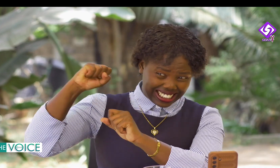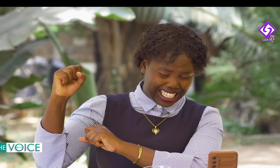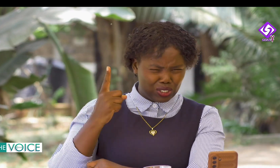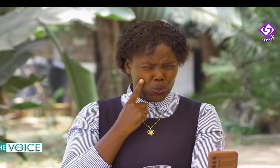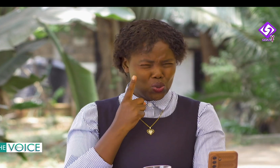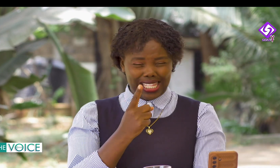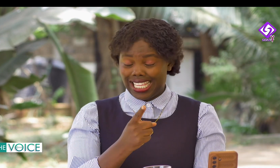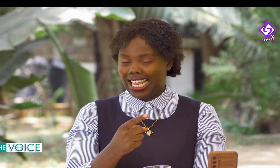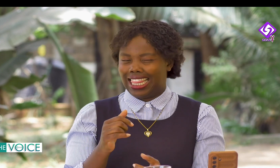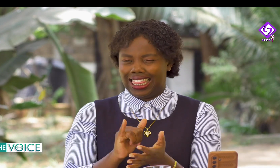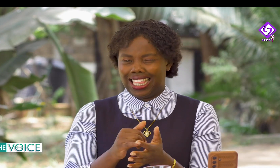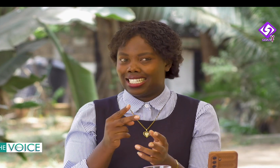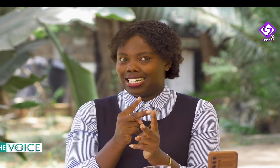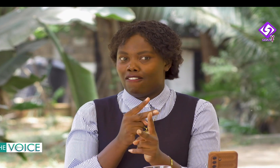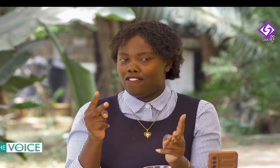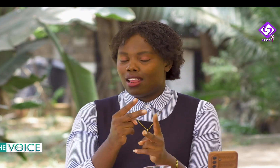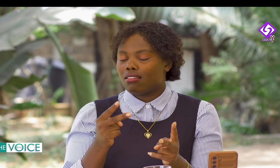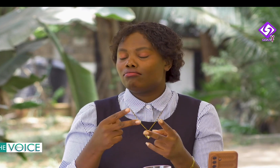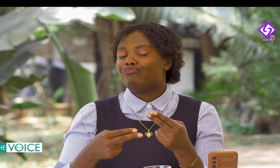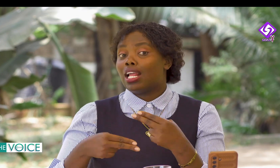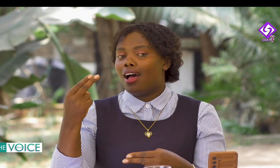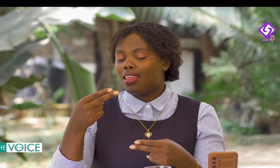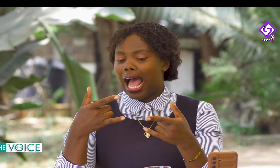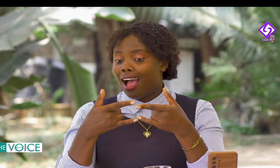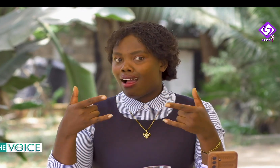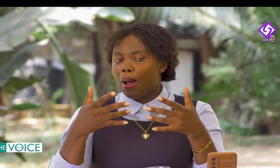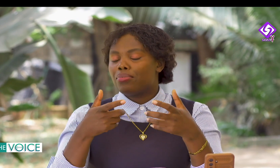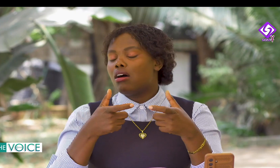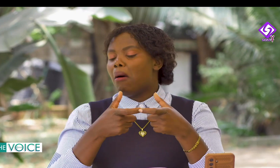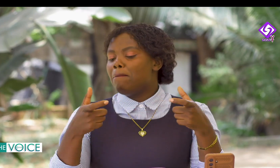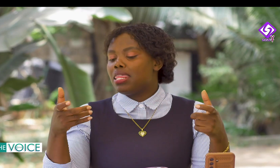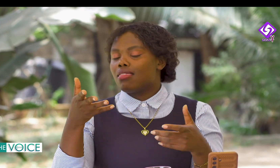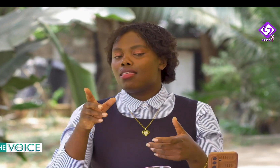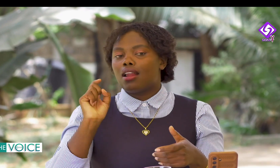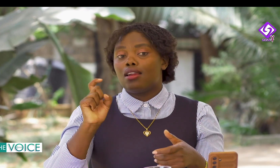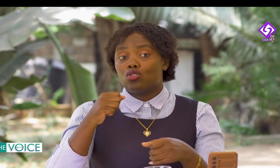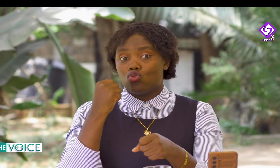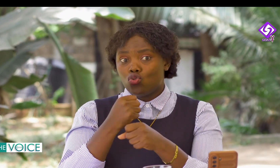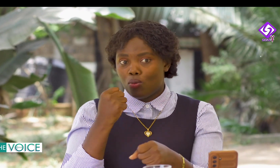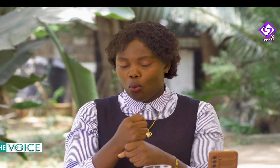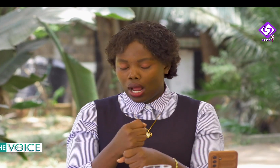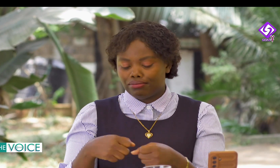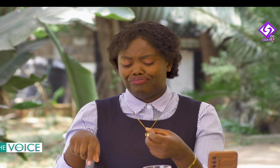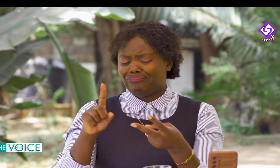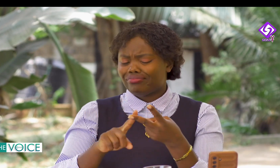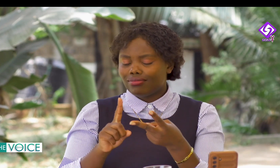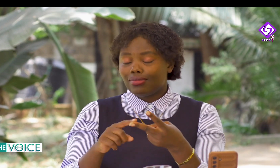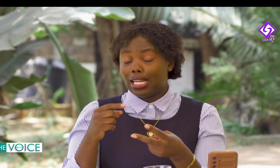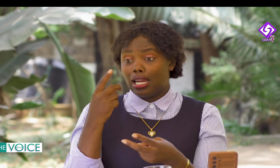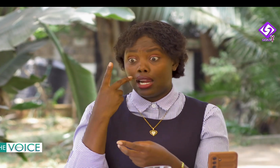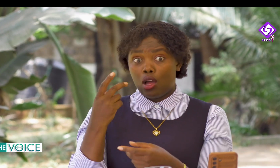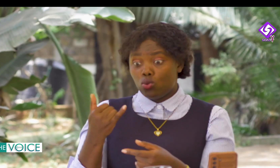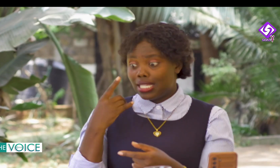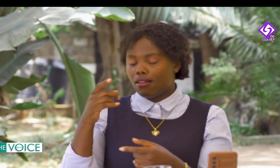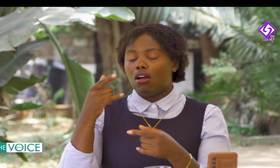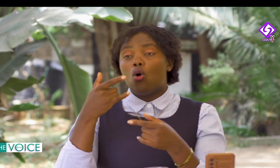4 people in one day committing suicide is a very high number. And there's a very big gap, meaning that